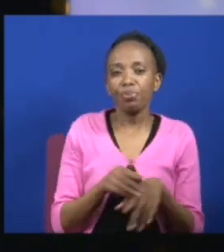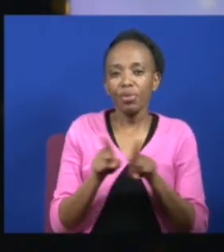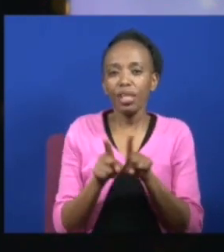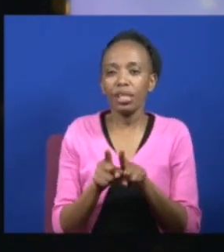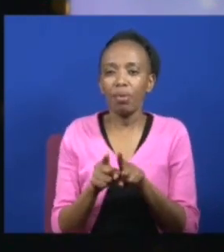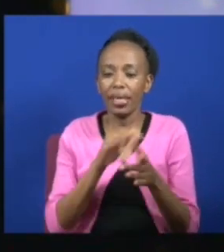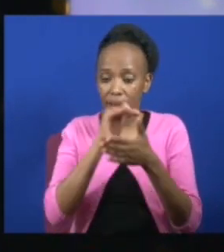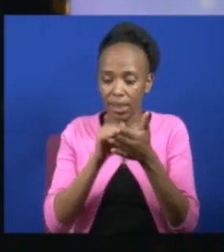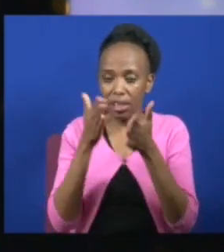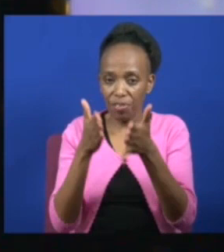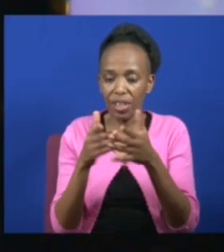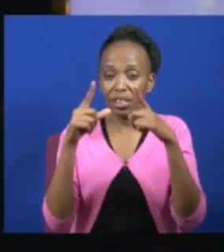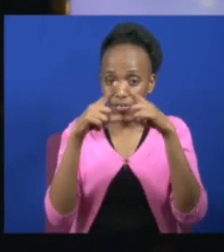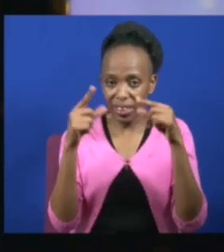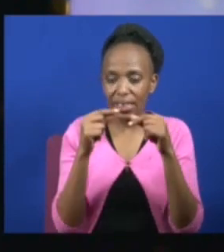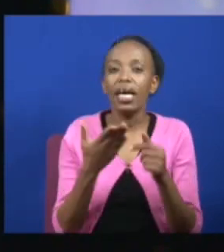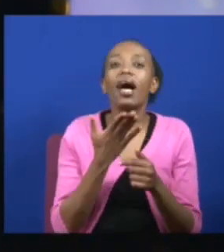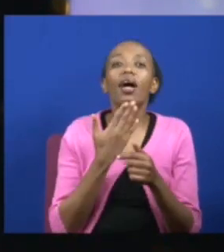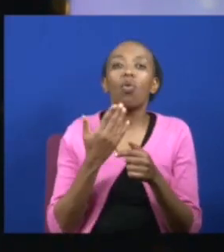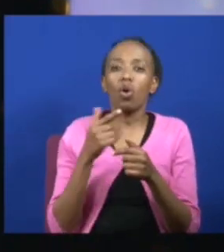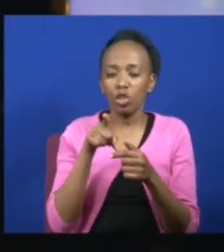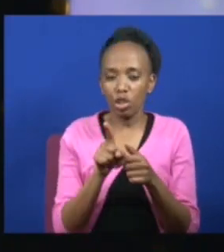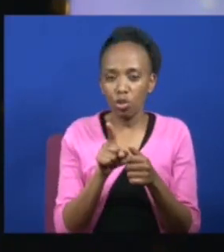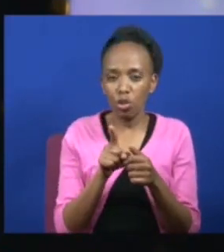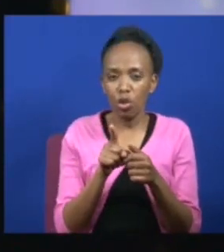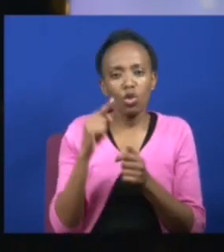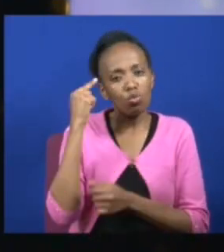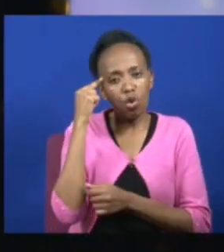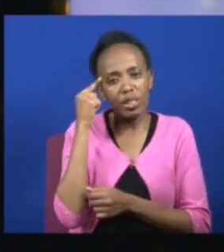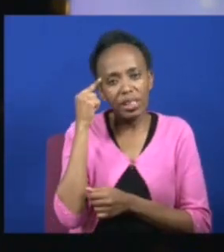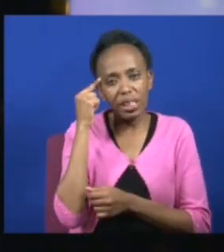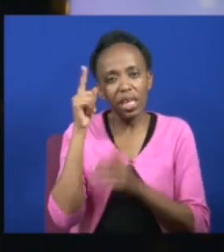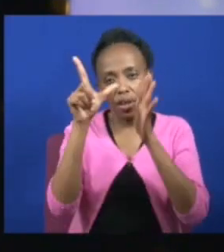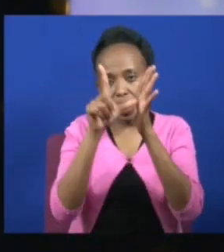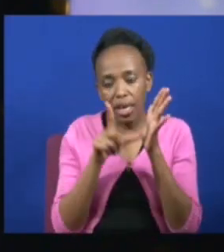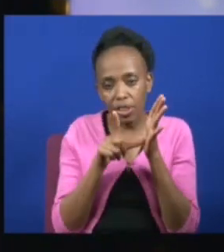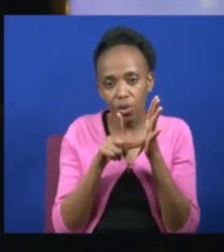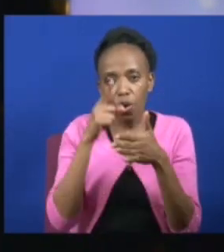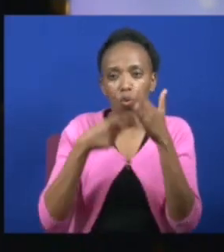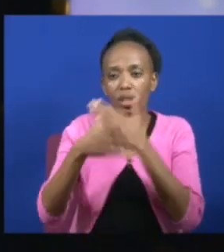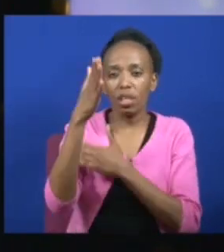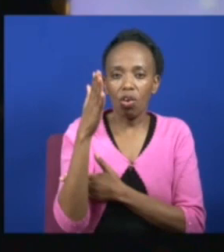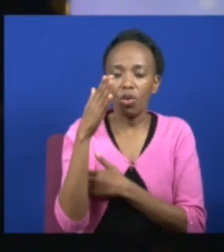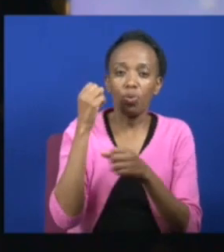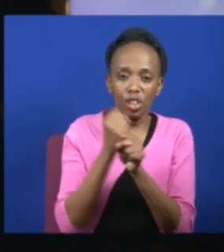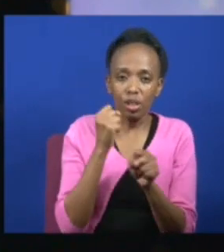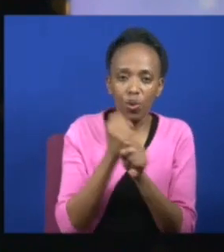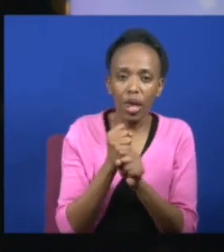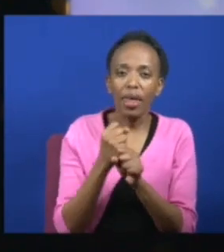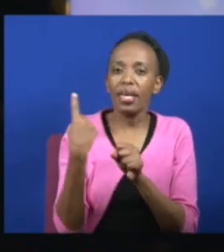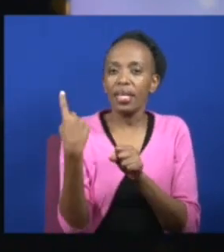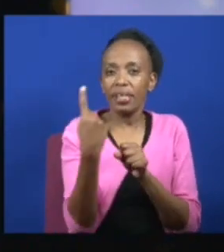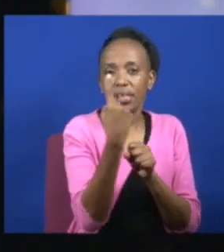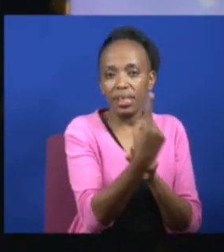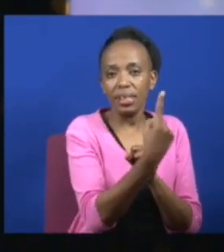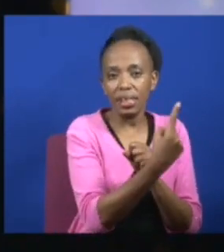I center on these passages, I would like you to consider the lesson, what God was doing in each